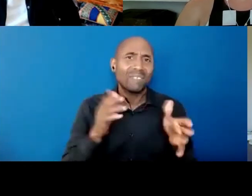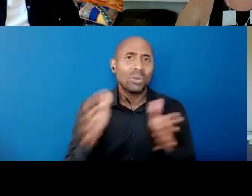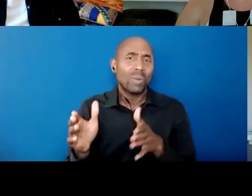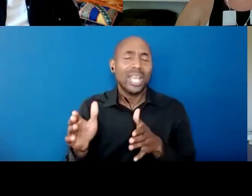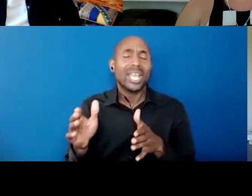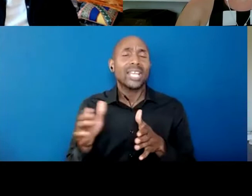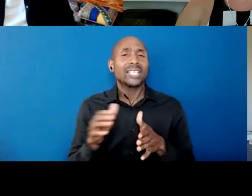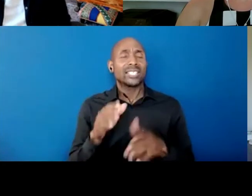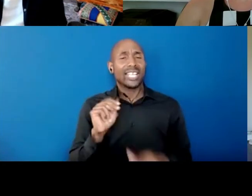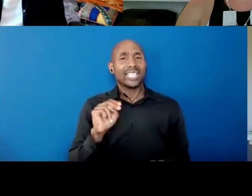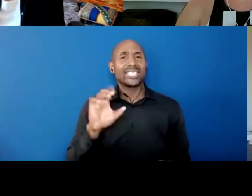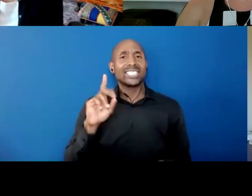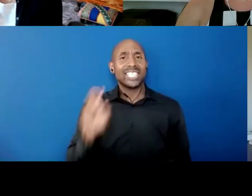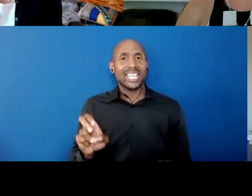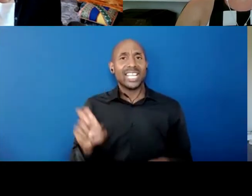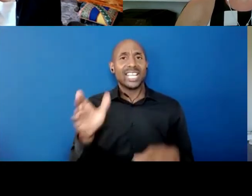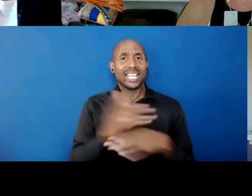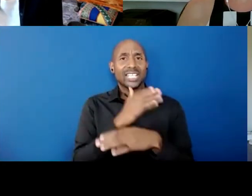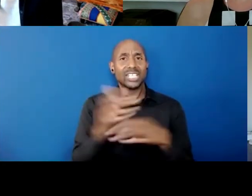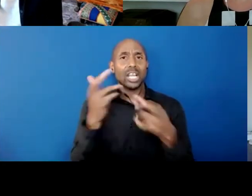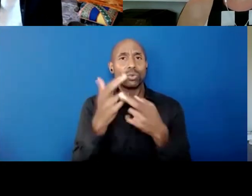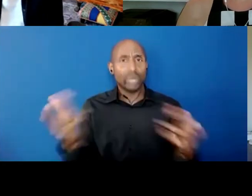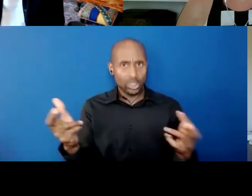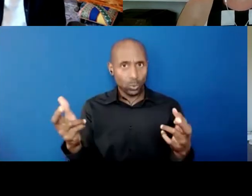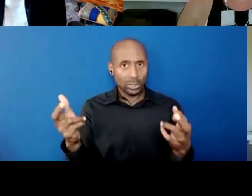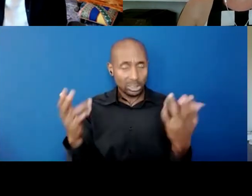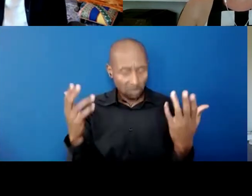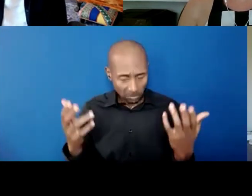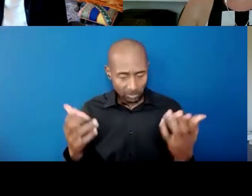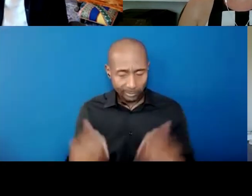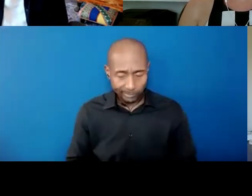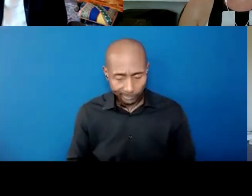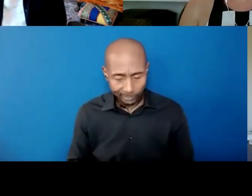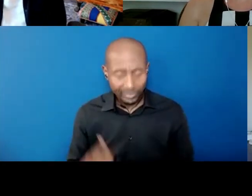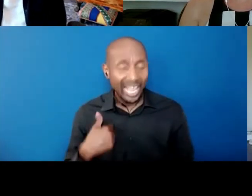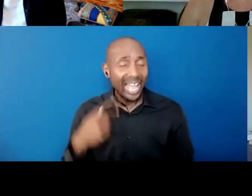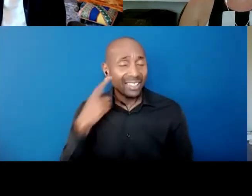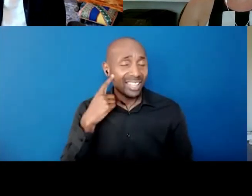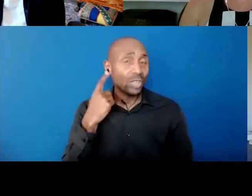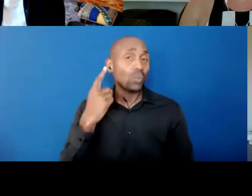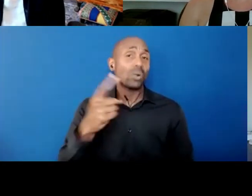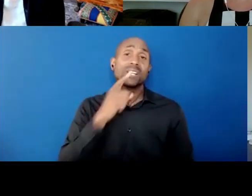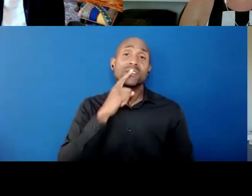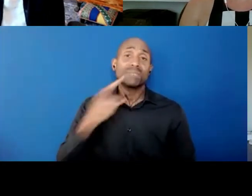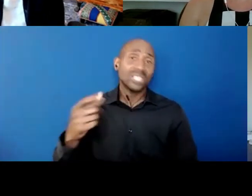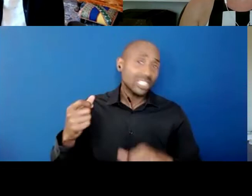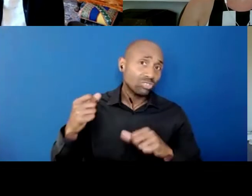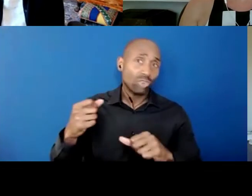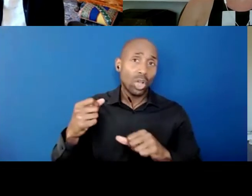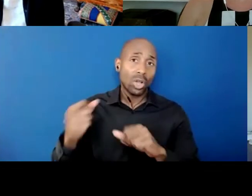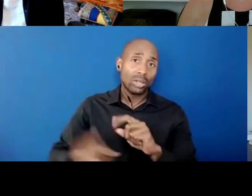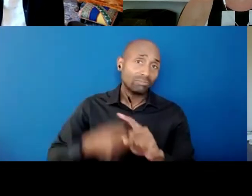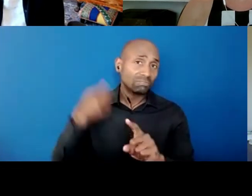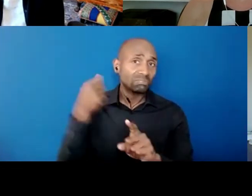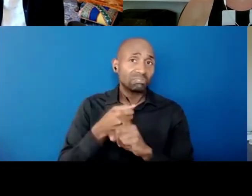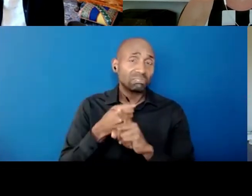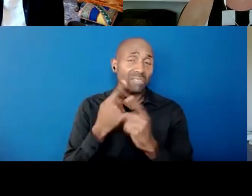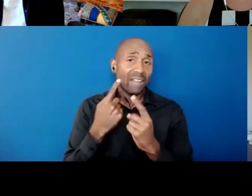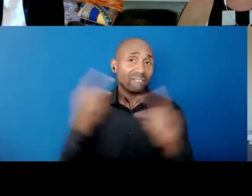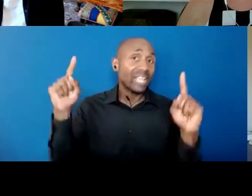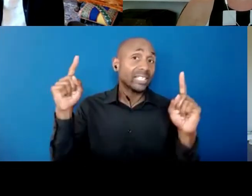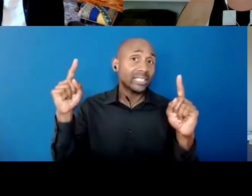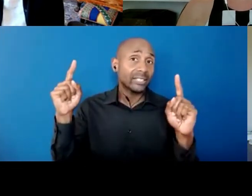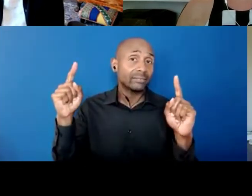people. I think one of the best ways, and maybe one of the most effective ways of the Clearinghouse sort